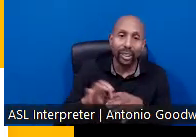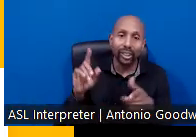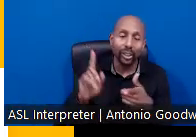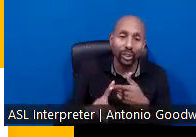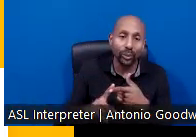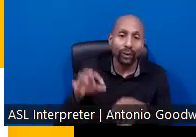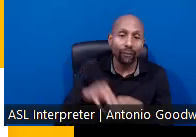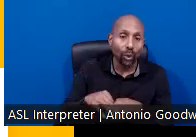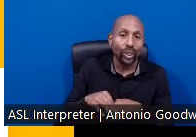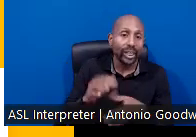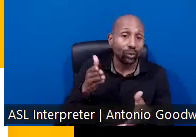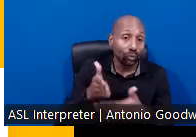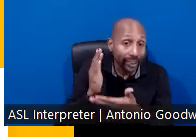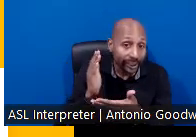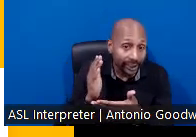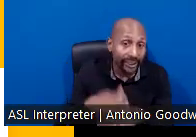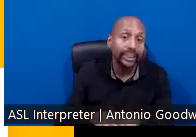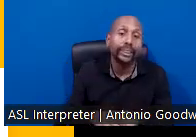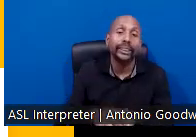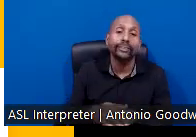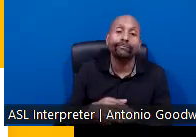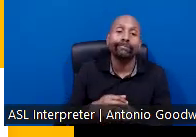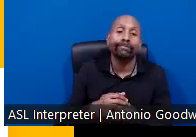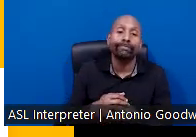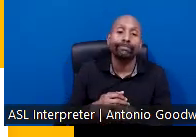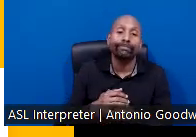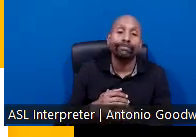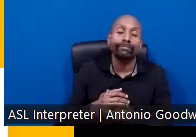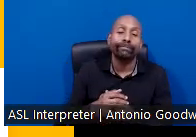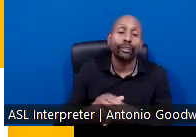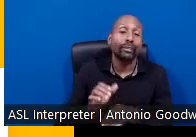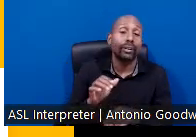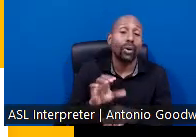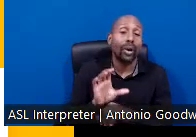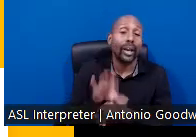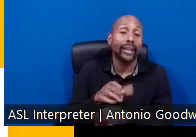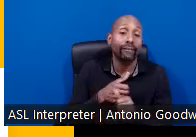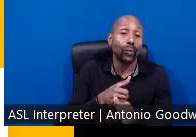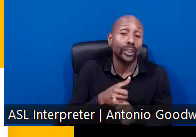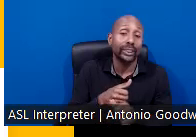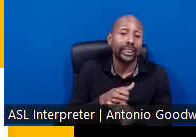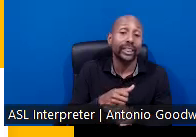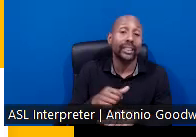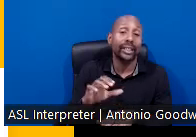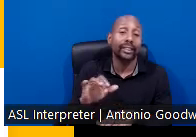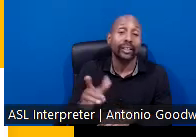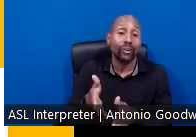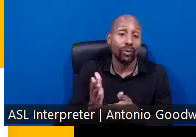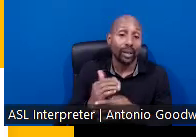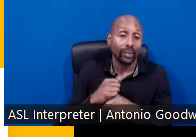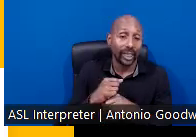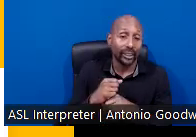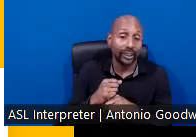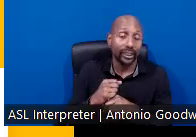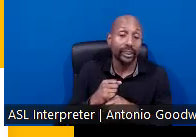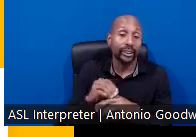first times that the government has done a survey asking for feedback of how they can, change something that